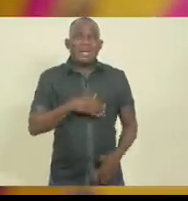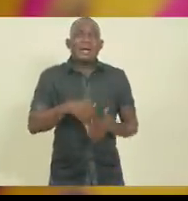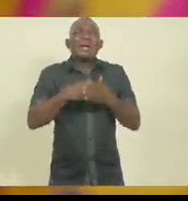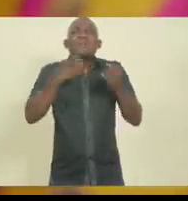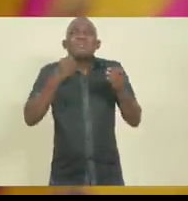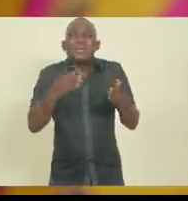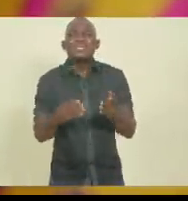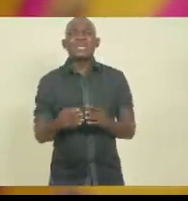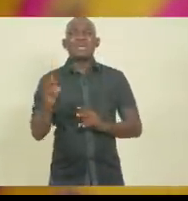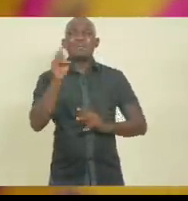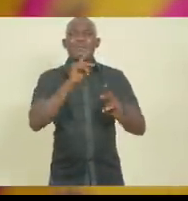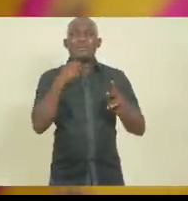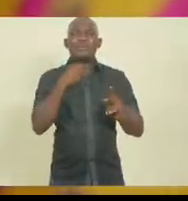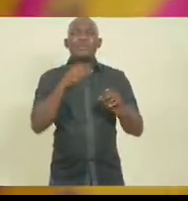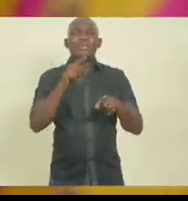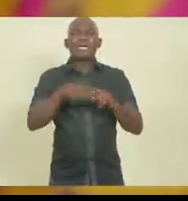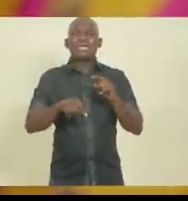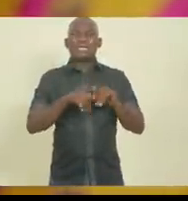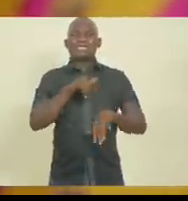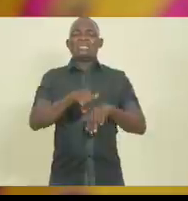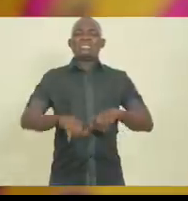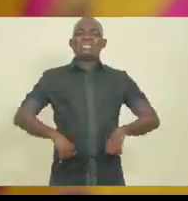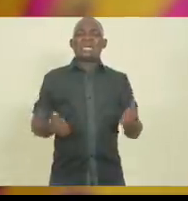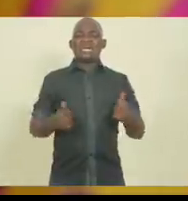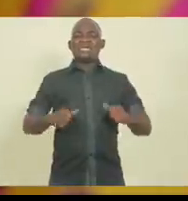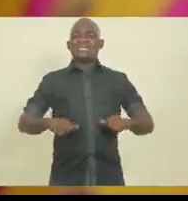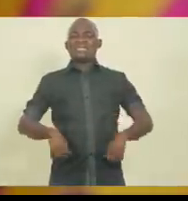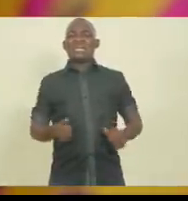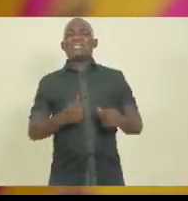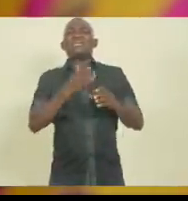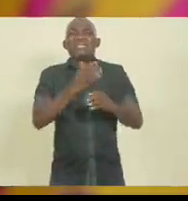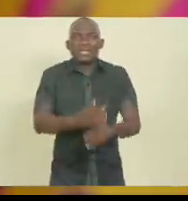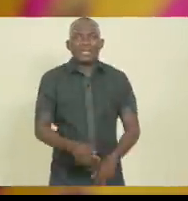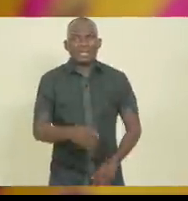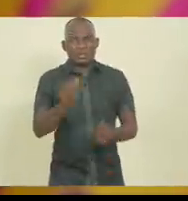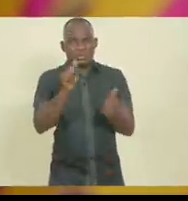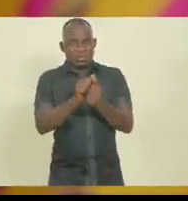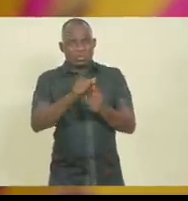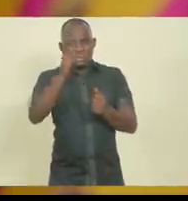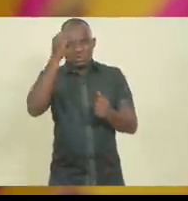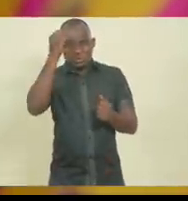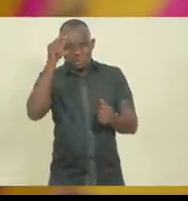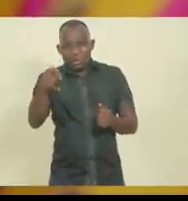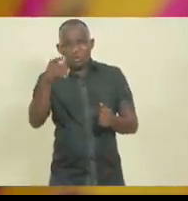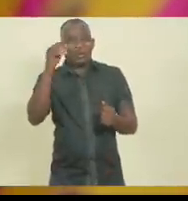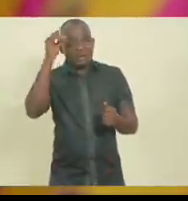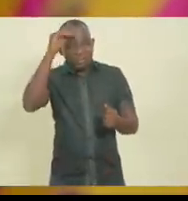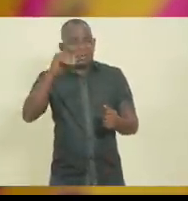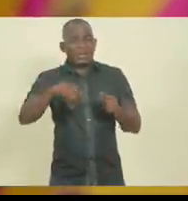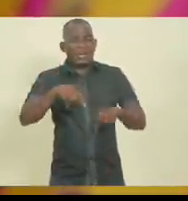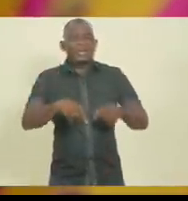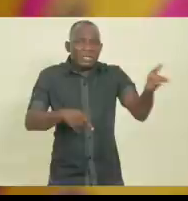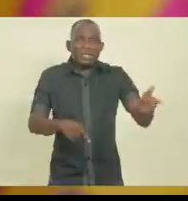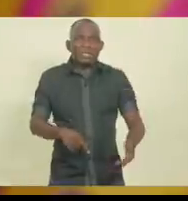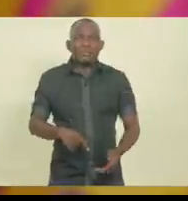How many of those people who can deny their existence under your command knows that there's a titty somewhere? Please